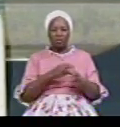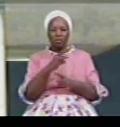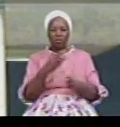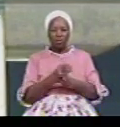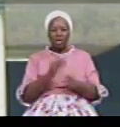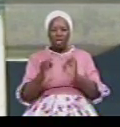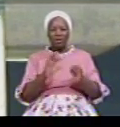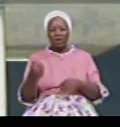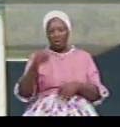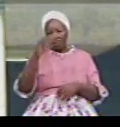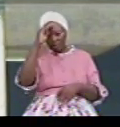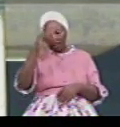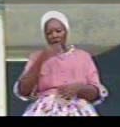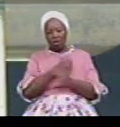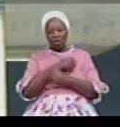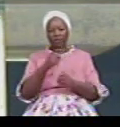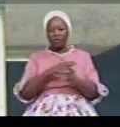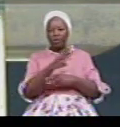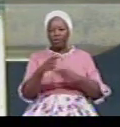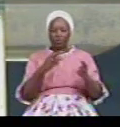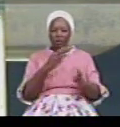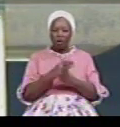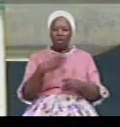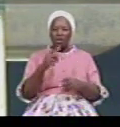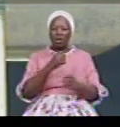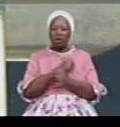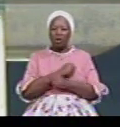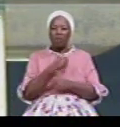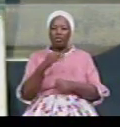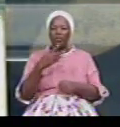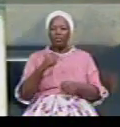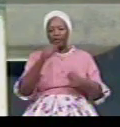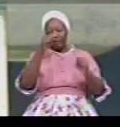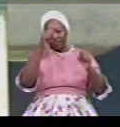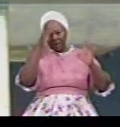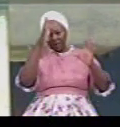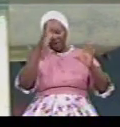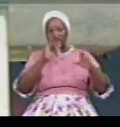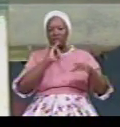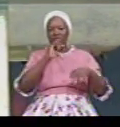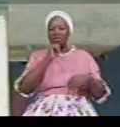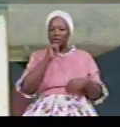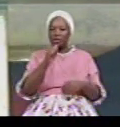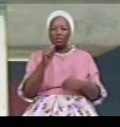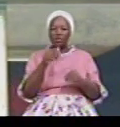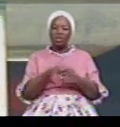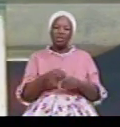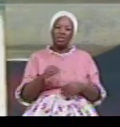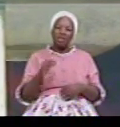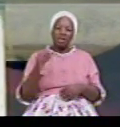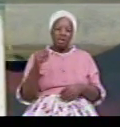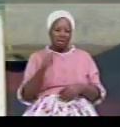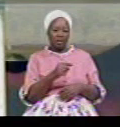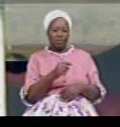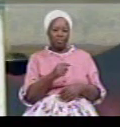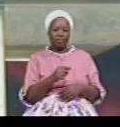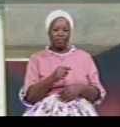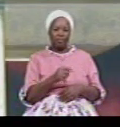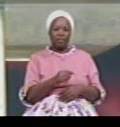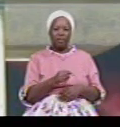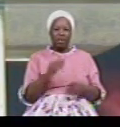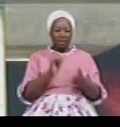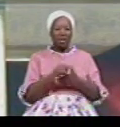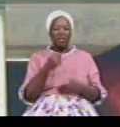love the world, the love of the Father is not in him." That already tells you